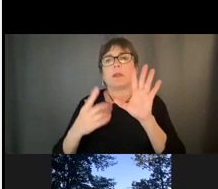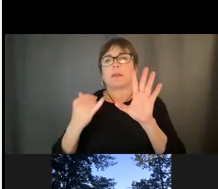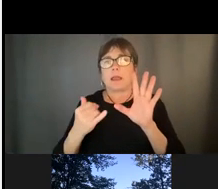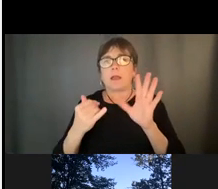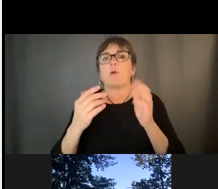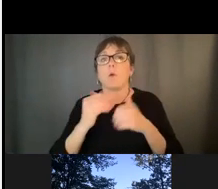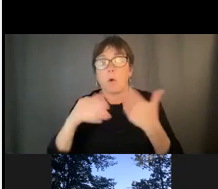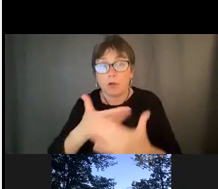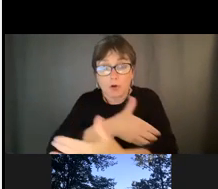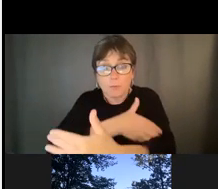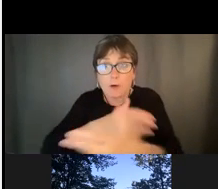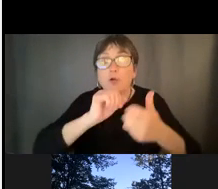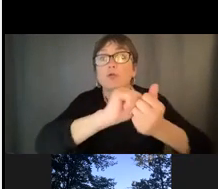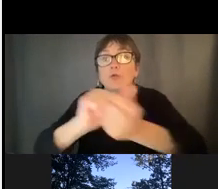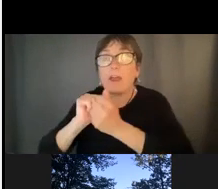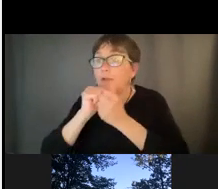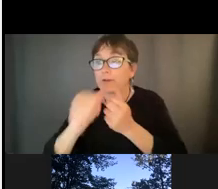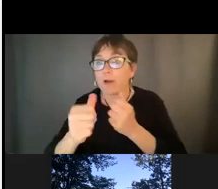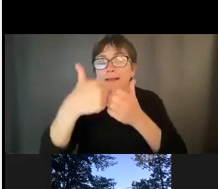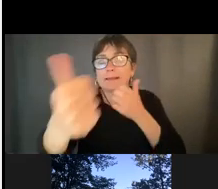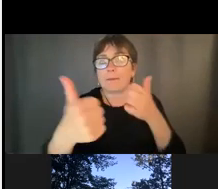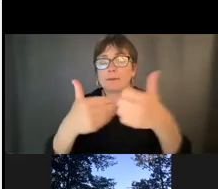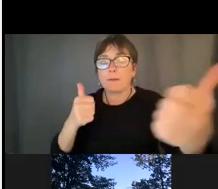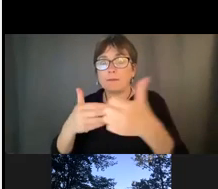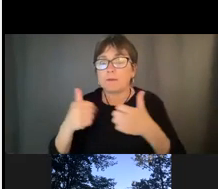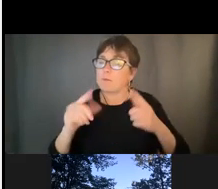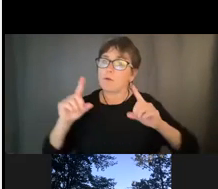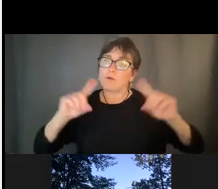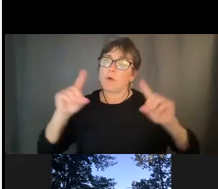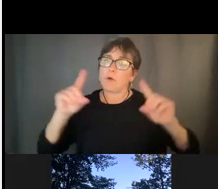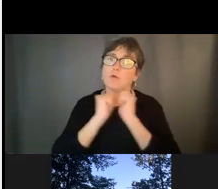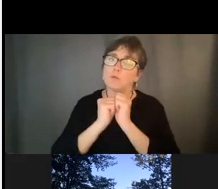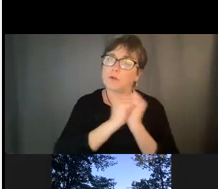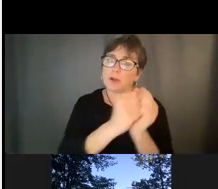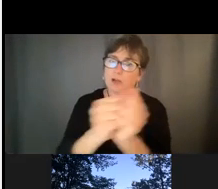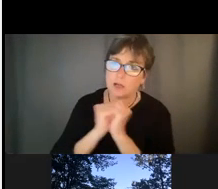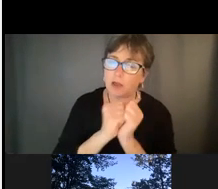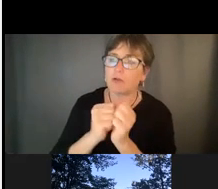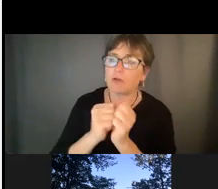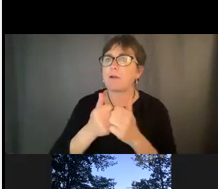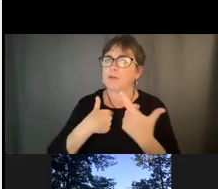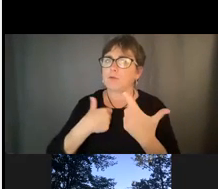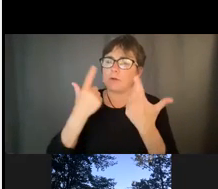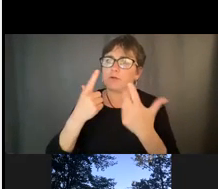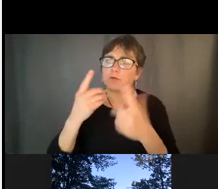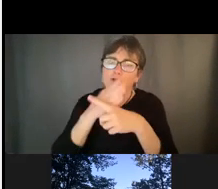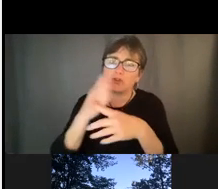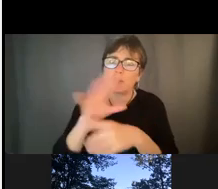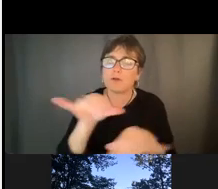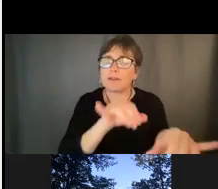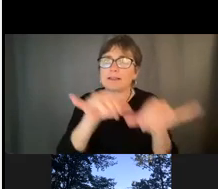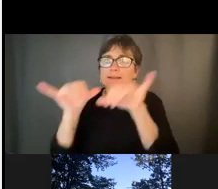together, right? How can you help them gain perspective as a group that unites them, and that you help them